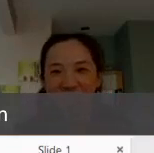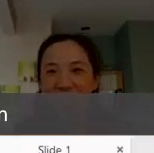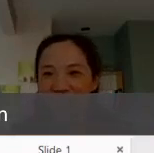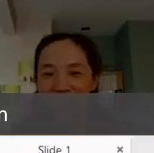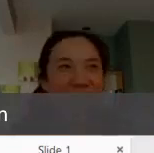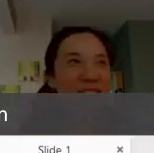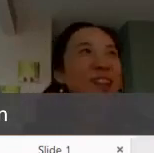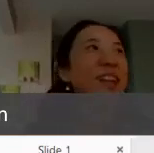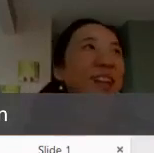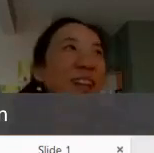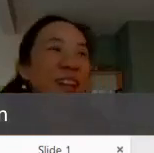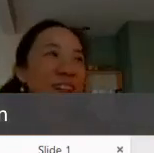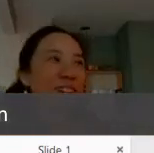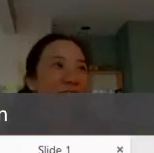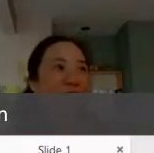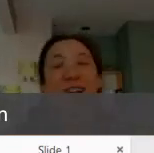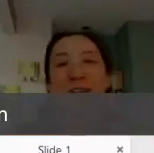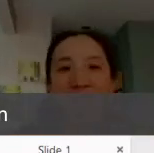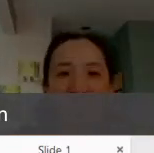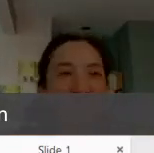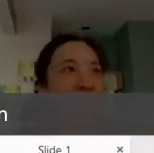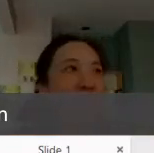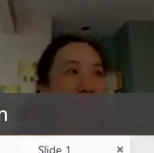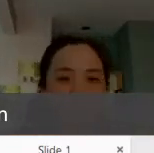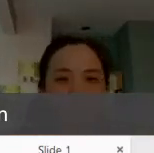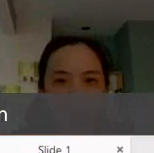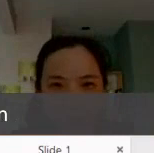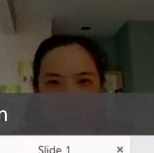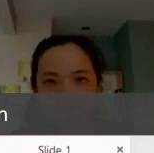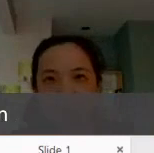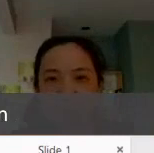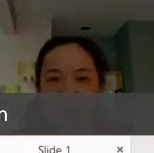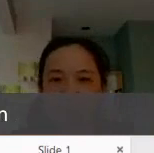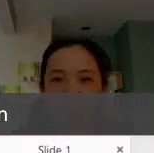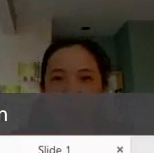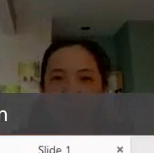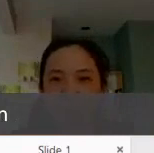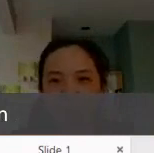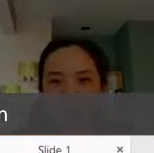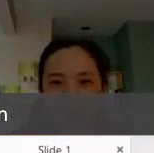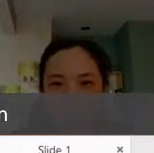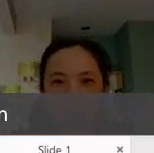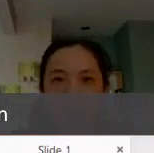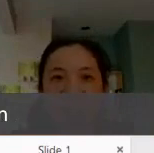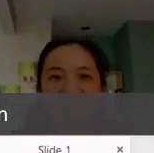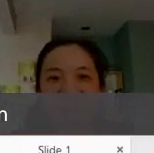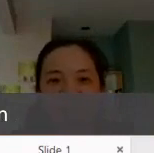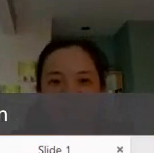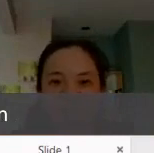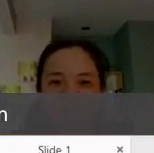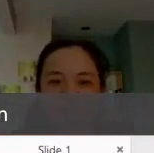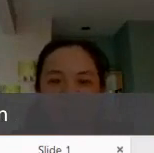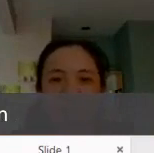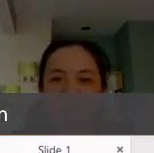Thank you. Okay. Thank you, Lynn. Right. And also I like the fact that you have a lot of data. So I think that's what the committee really enjoys